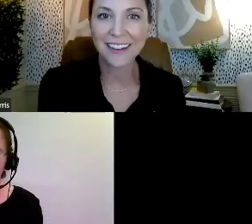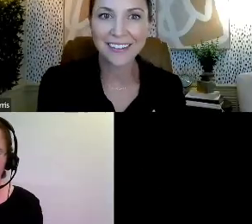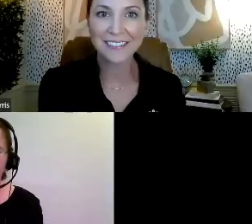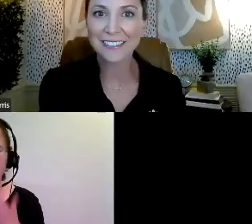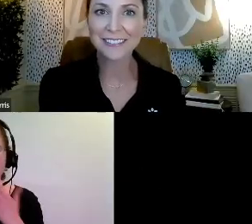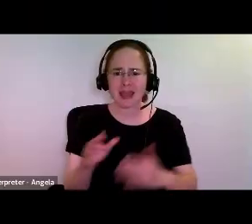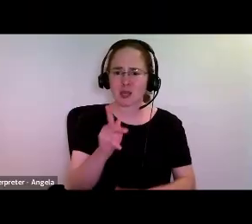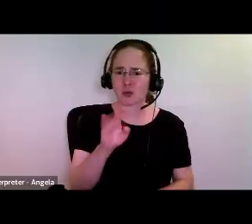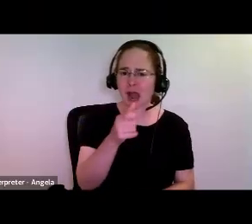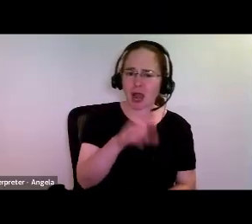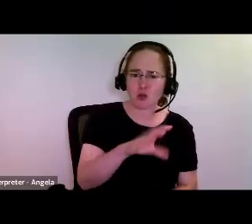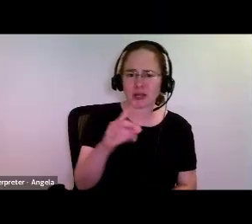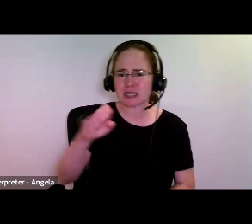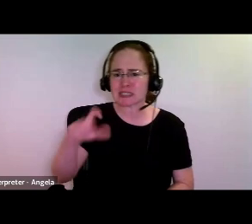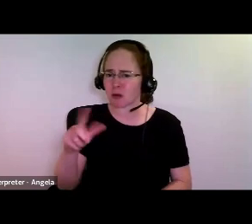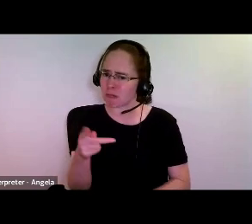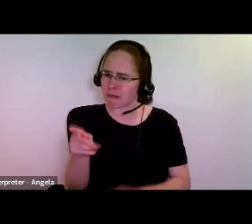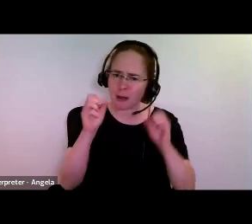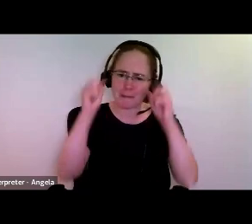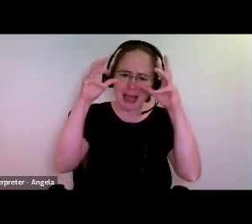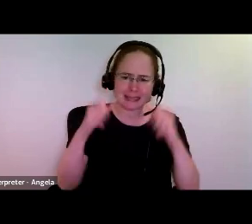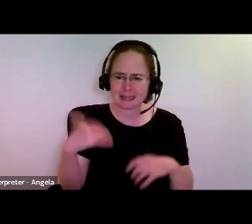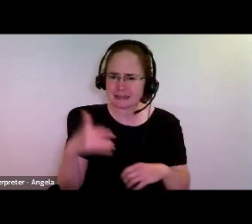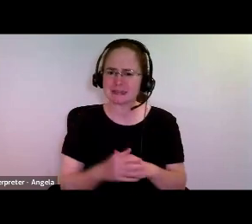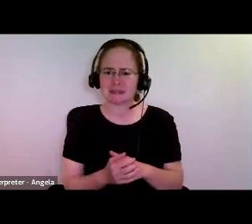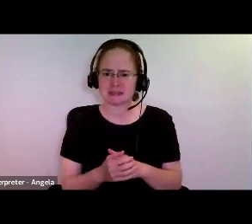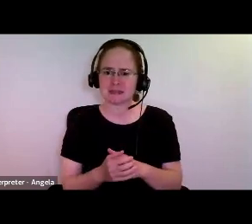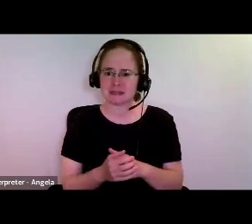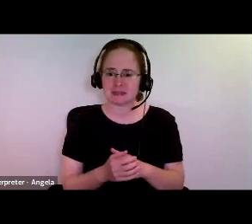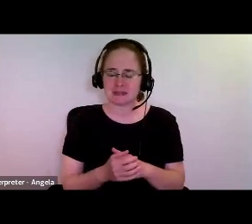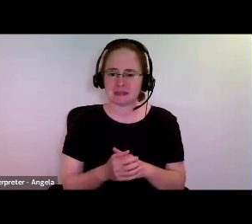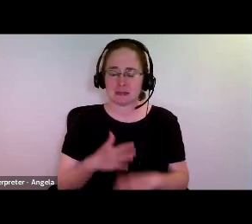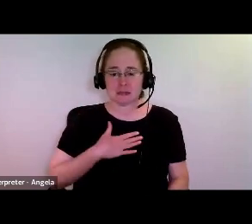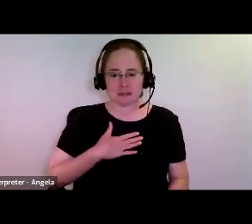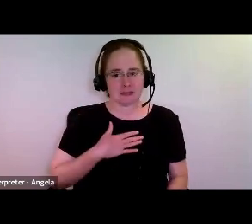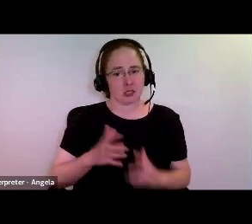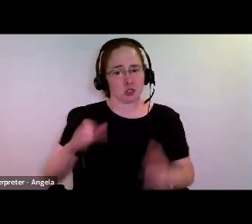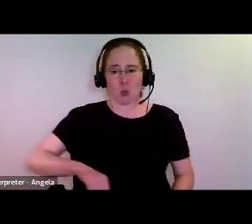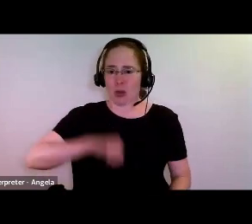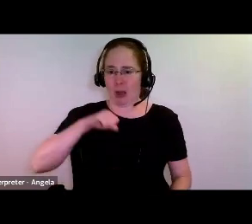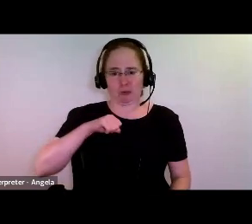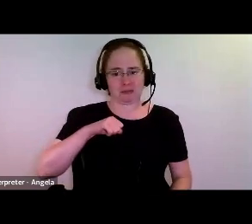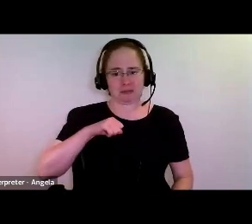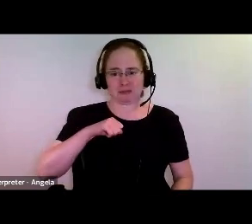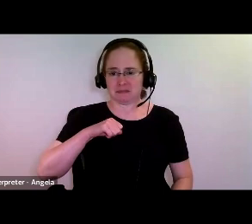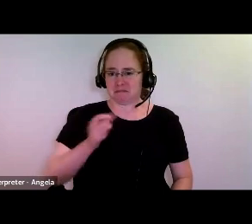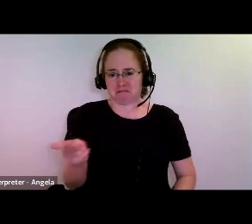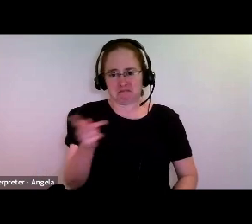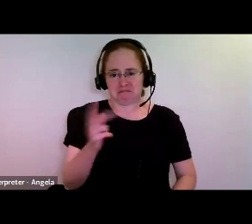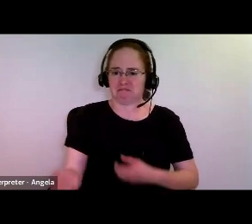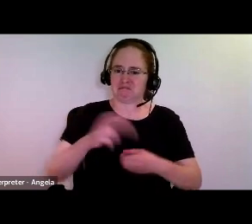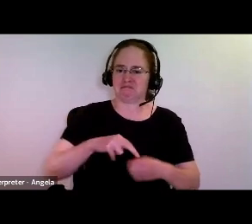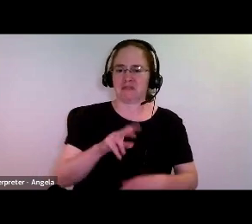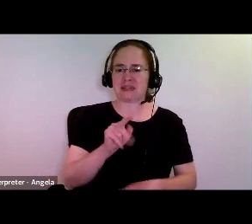Thank you, Kyler and Crystal. You guys are amazing. I am so proud to have you on board at